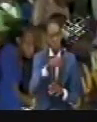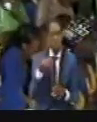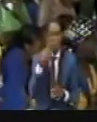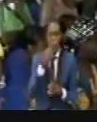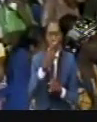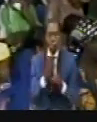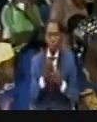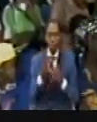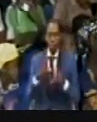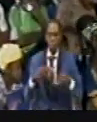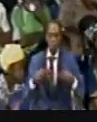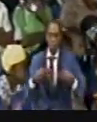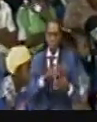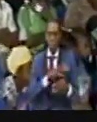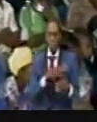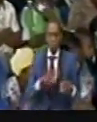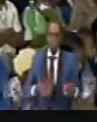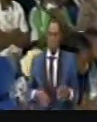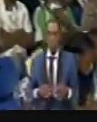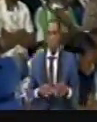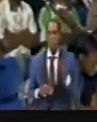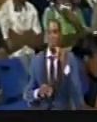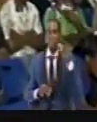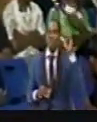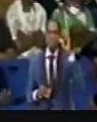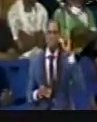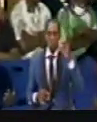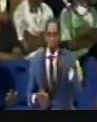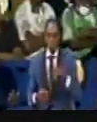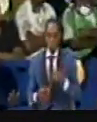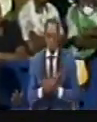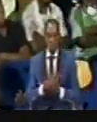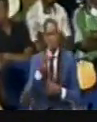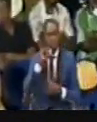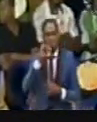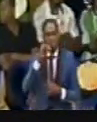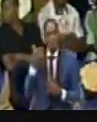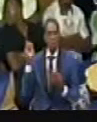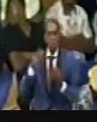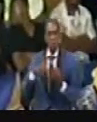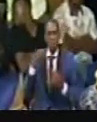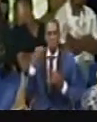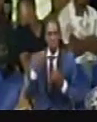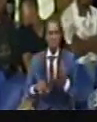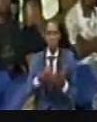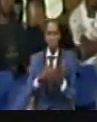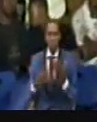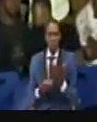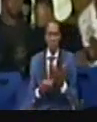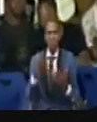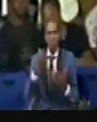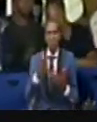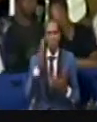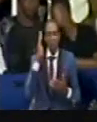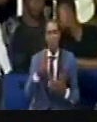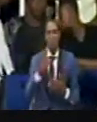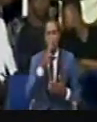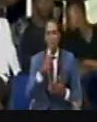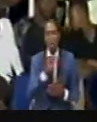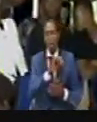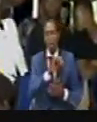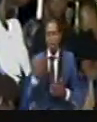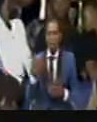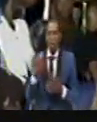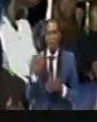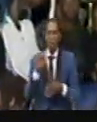Lord Jesus tonight. More details about this will be sent to you.